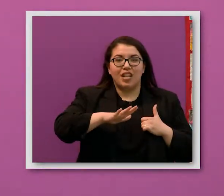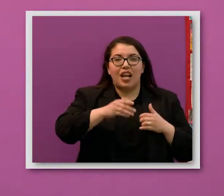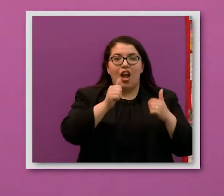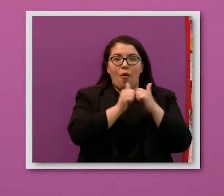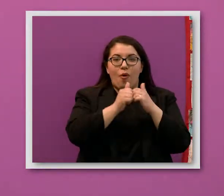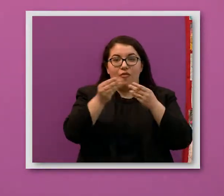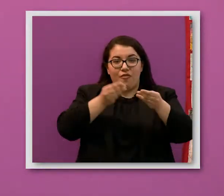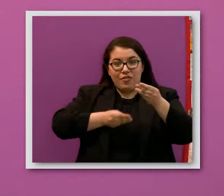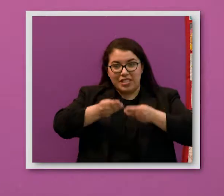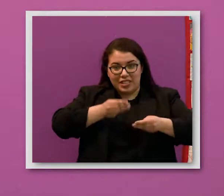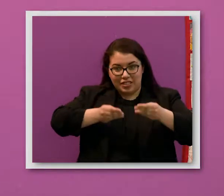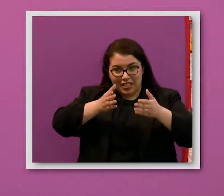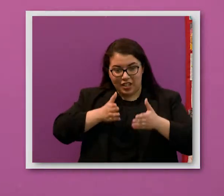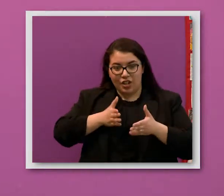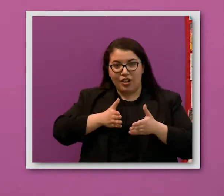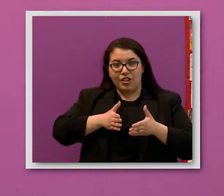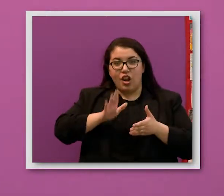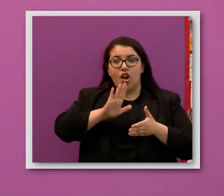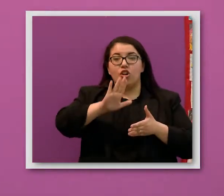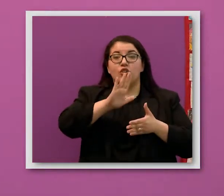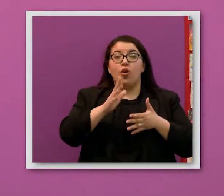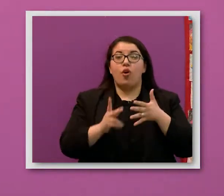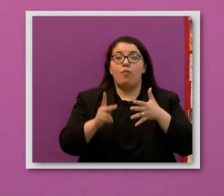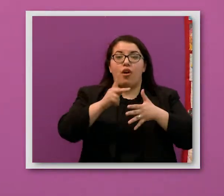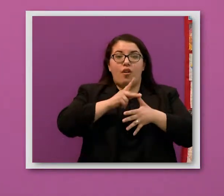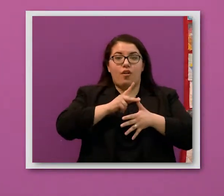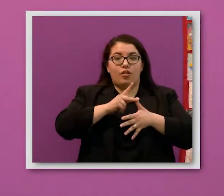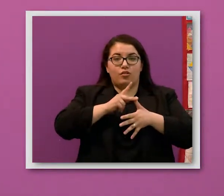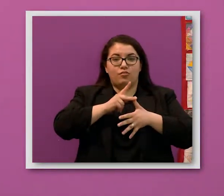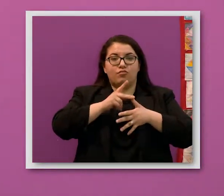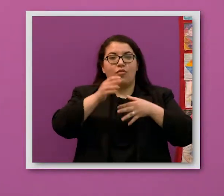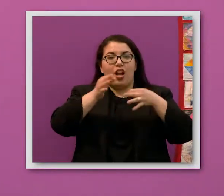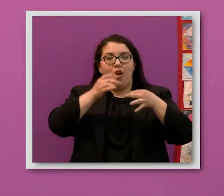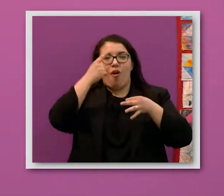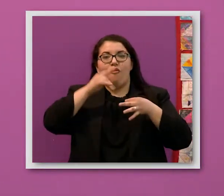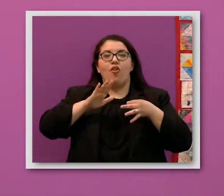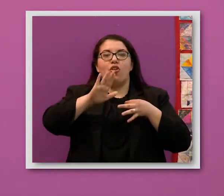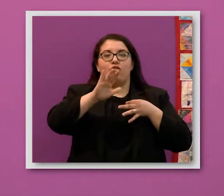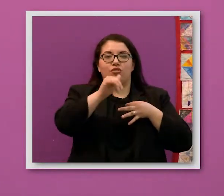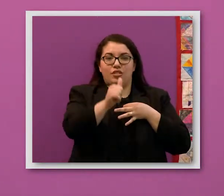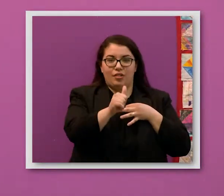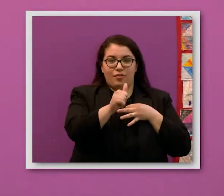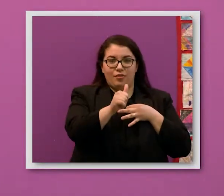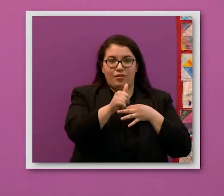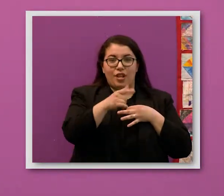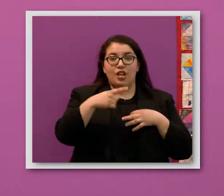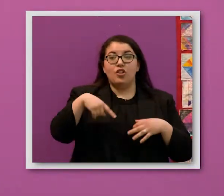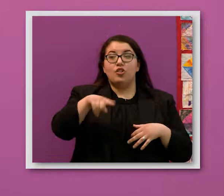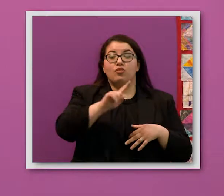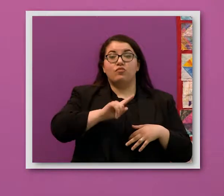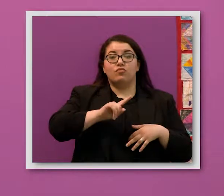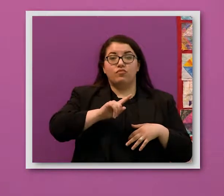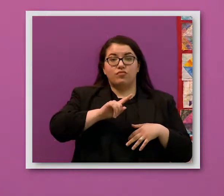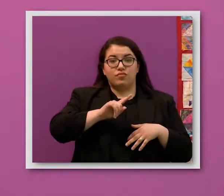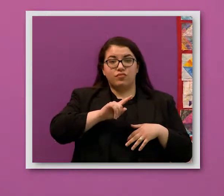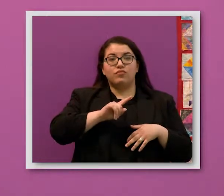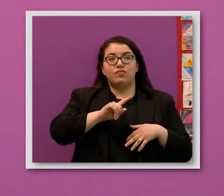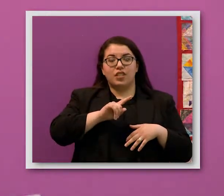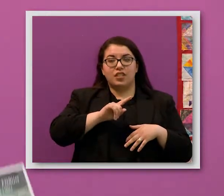the priorities that you've said are very important to you. So you've taken you've got